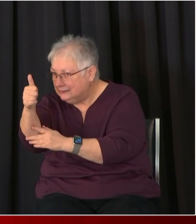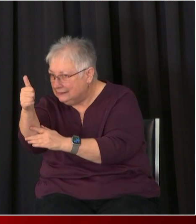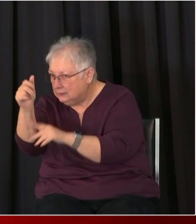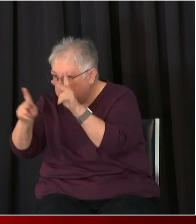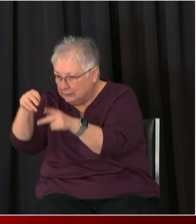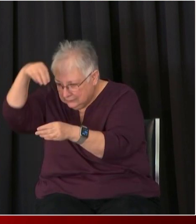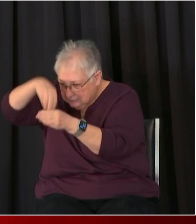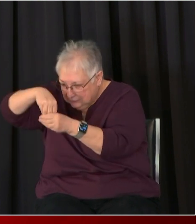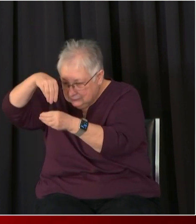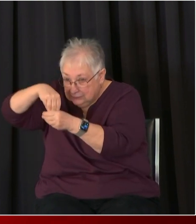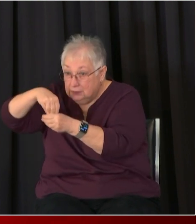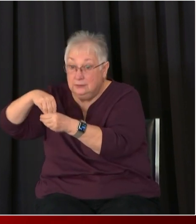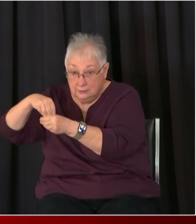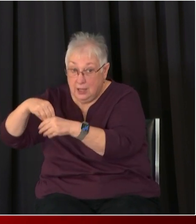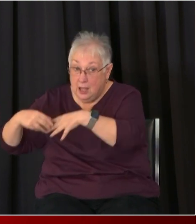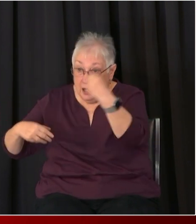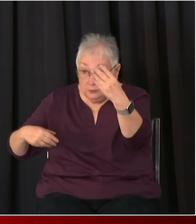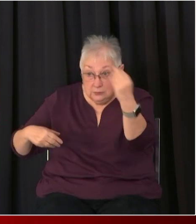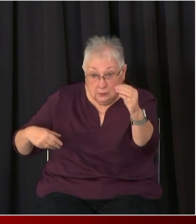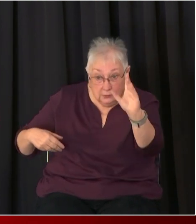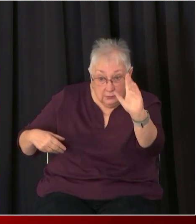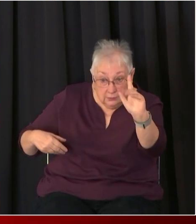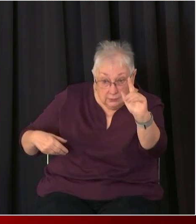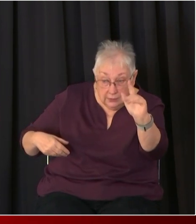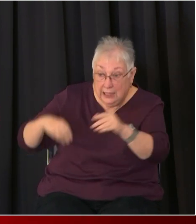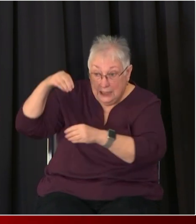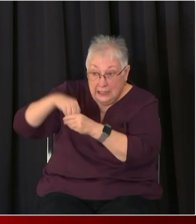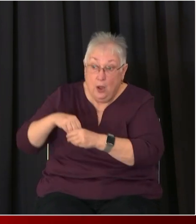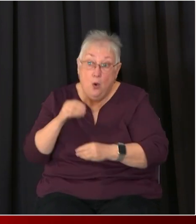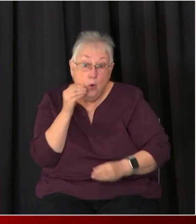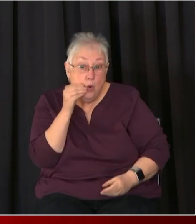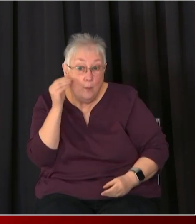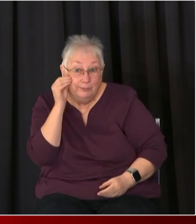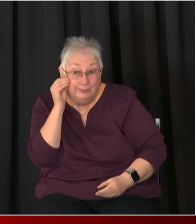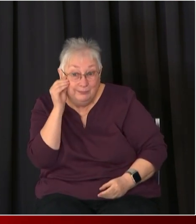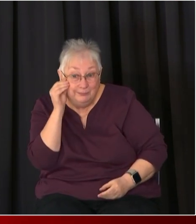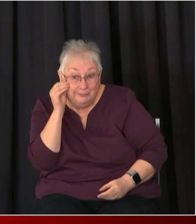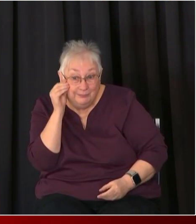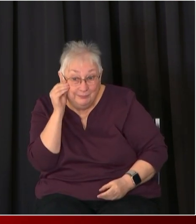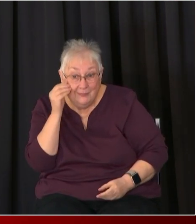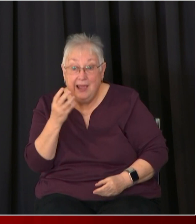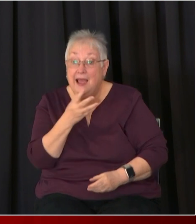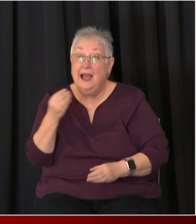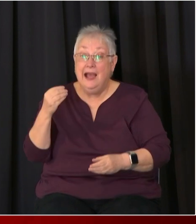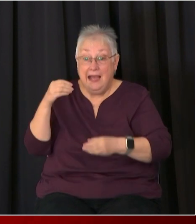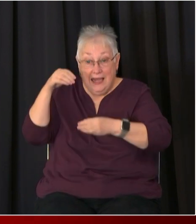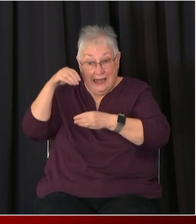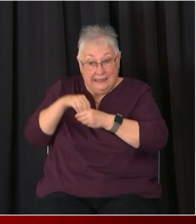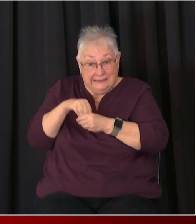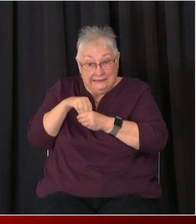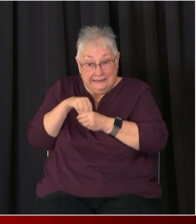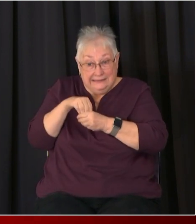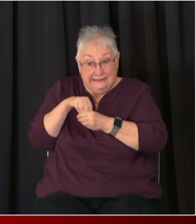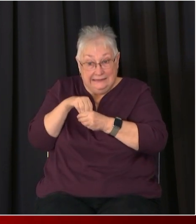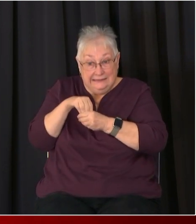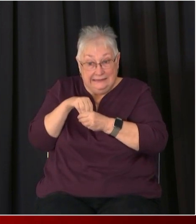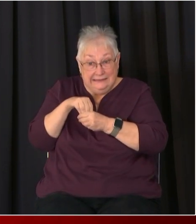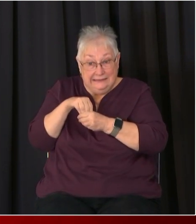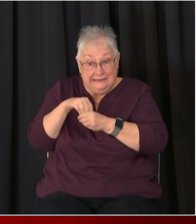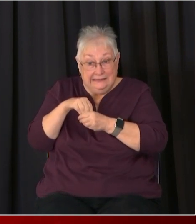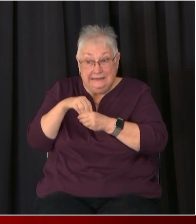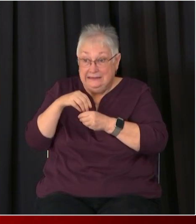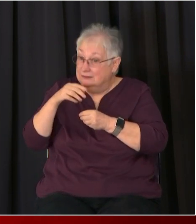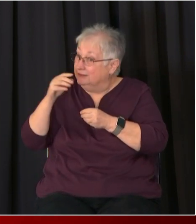to indoor gatherings at people's homes, as well as indoor gatherings that are not subject to other